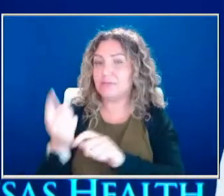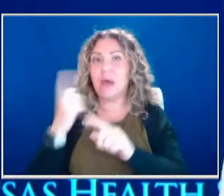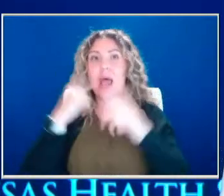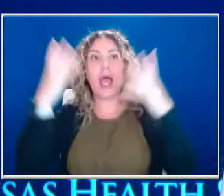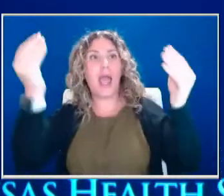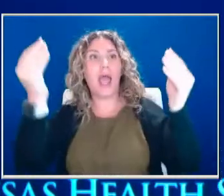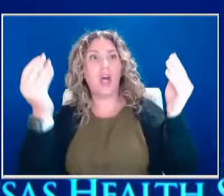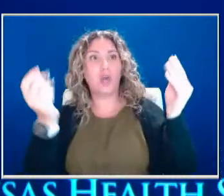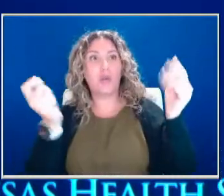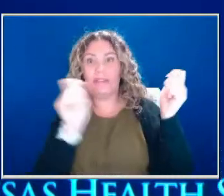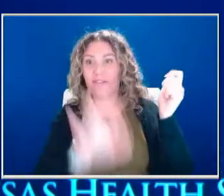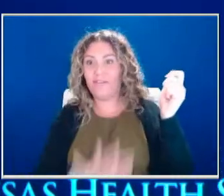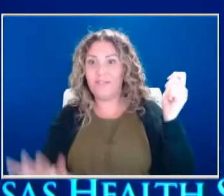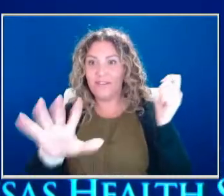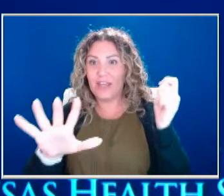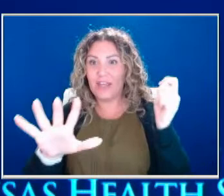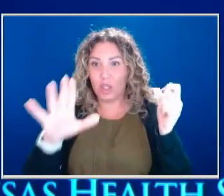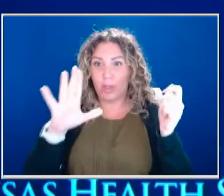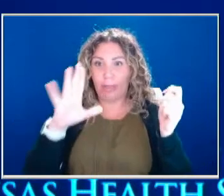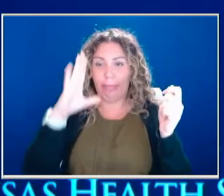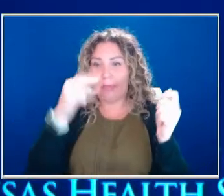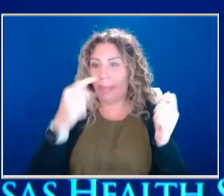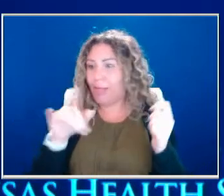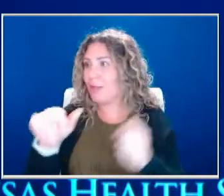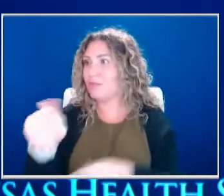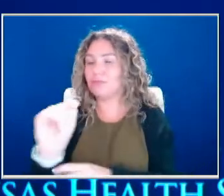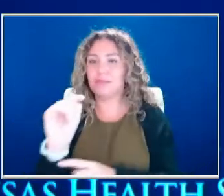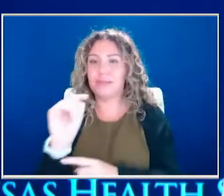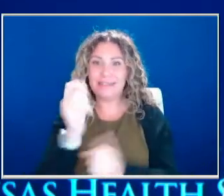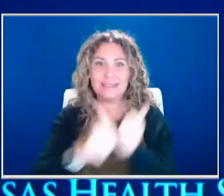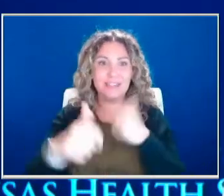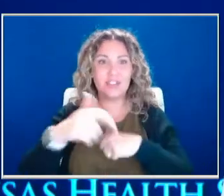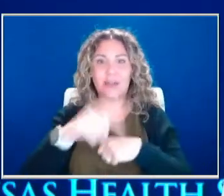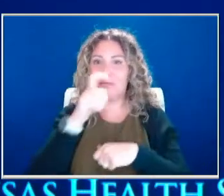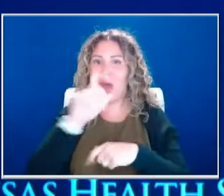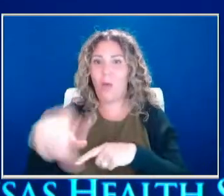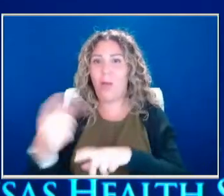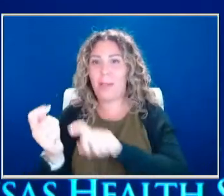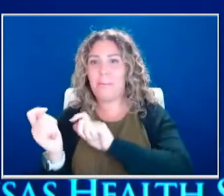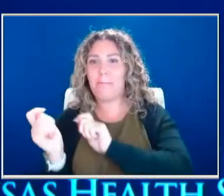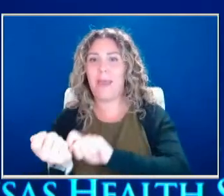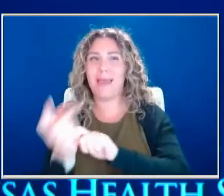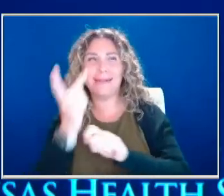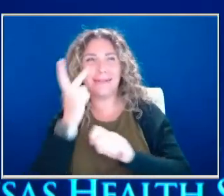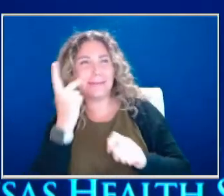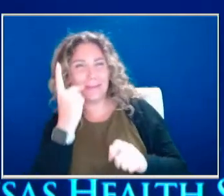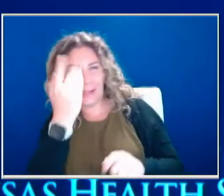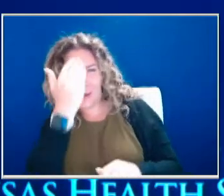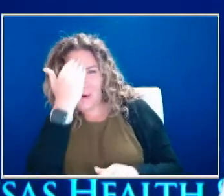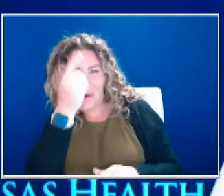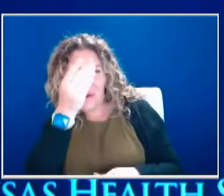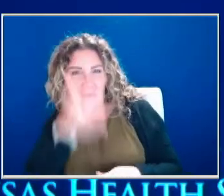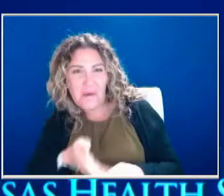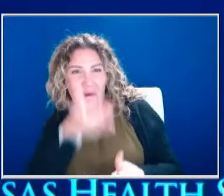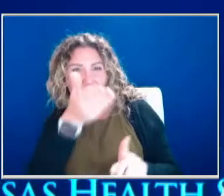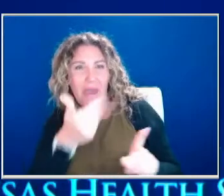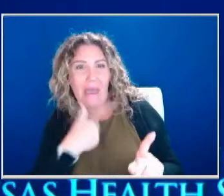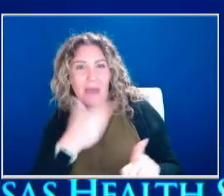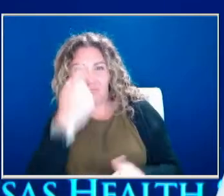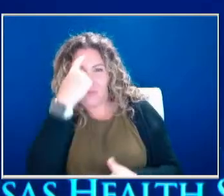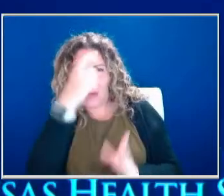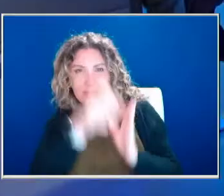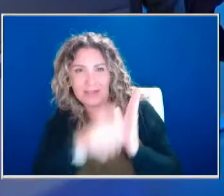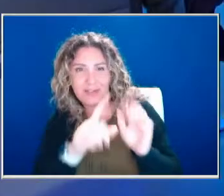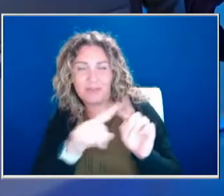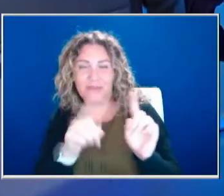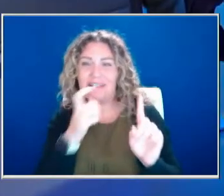baseball helmet literally every time, not just when he was at bat. Wow. It was kind of cool to see him out there and know that he had brain surgery, but we don't need to do that